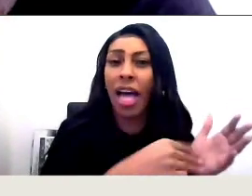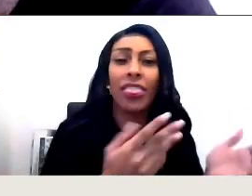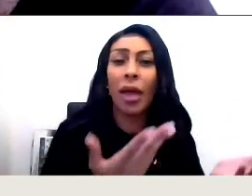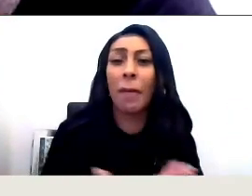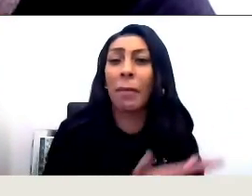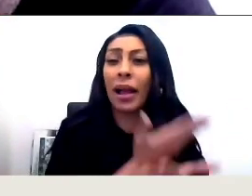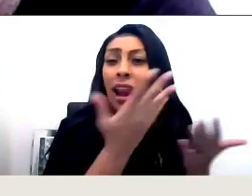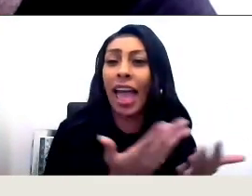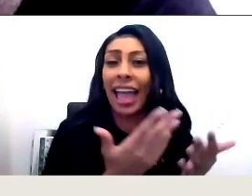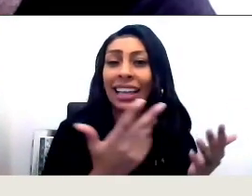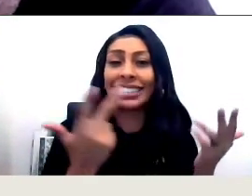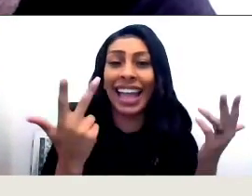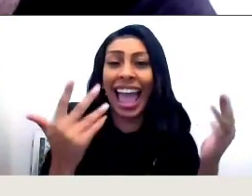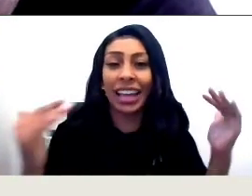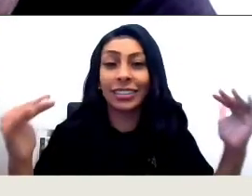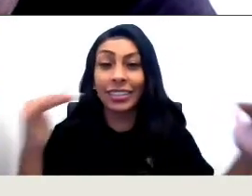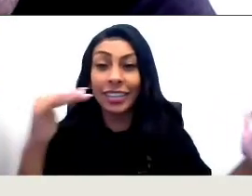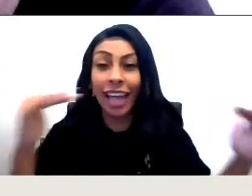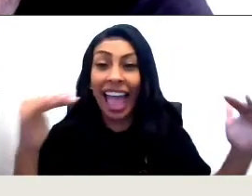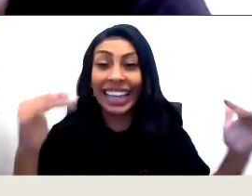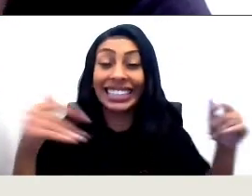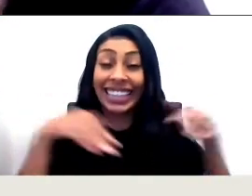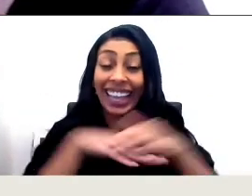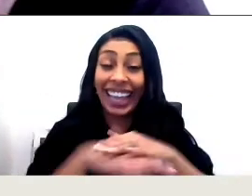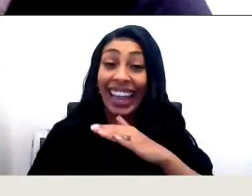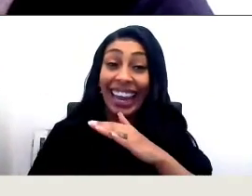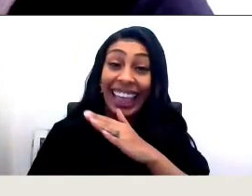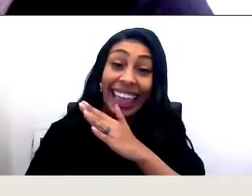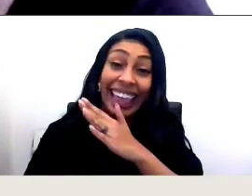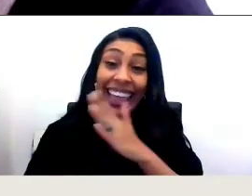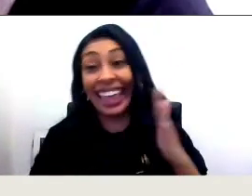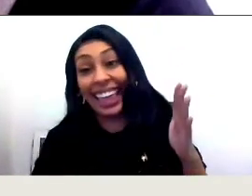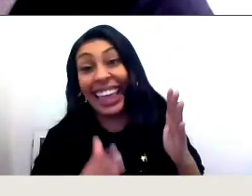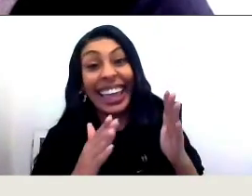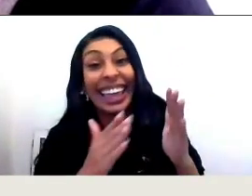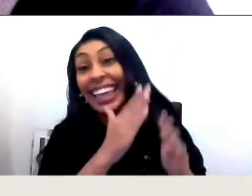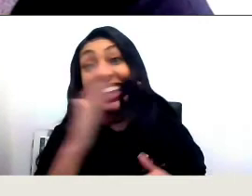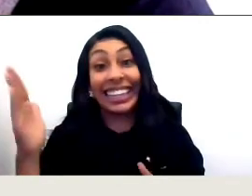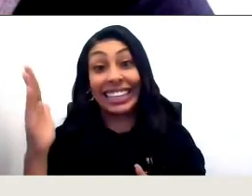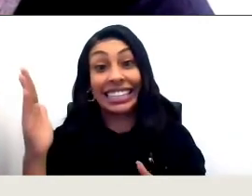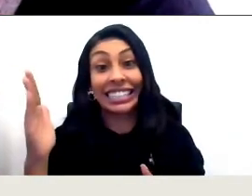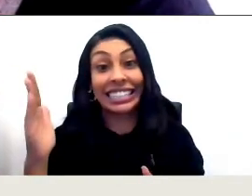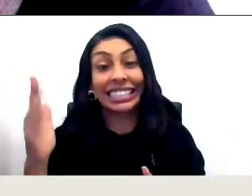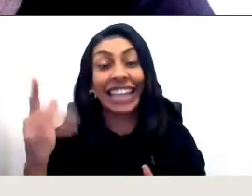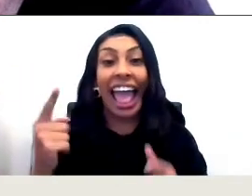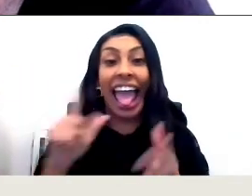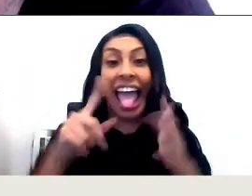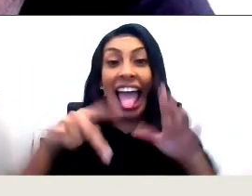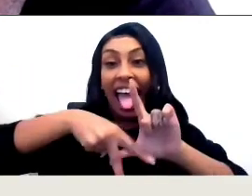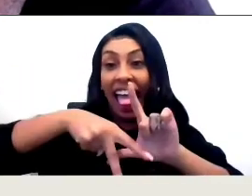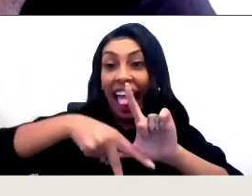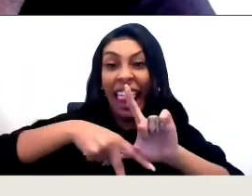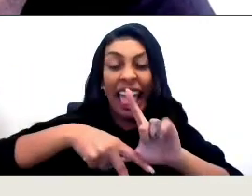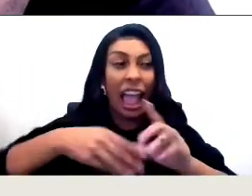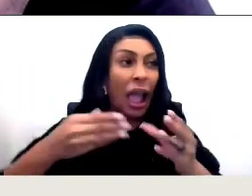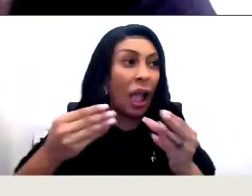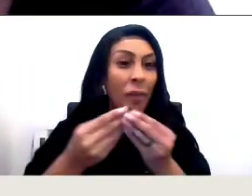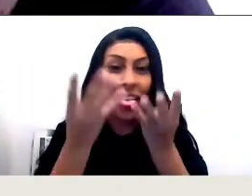and play eight-a-side football in East LA with a whole lot of Mexican